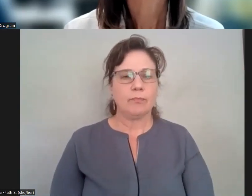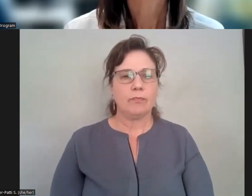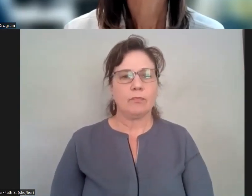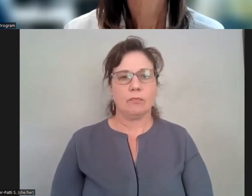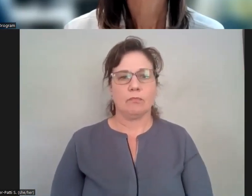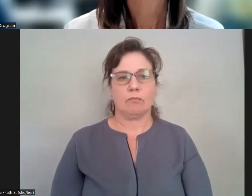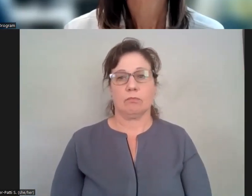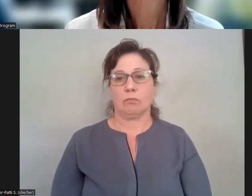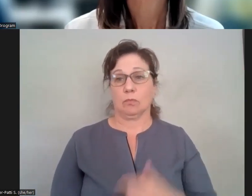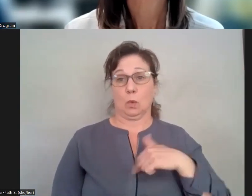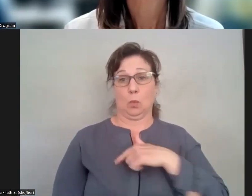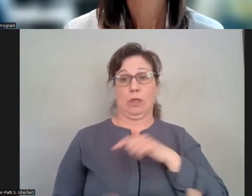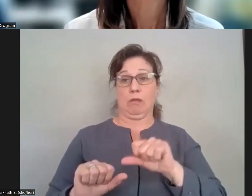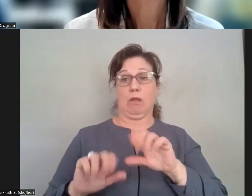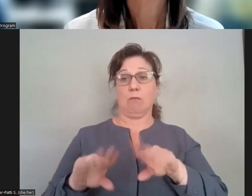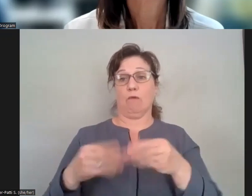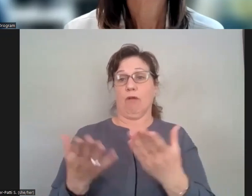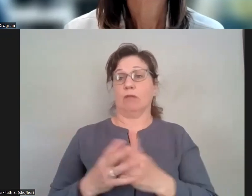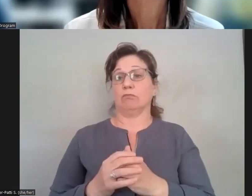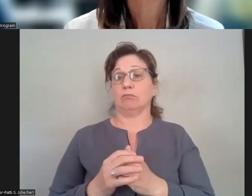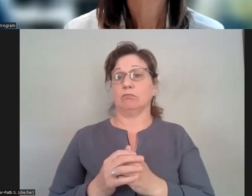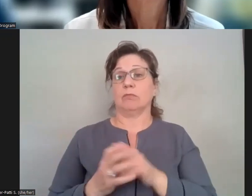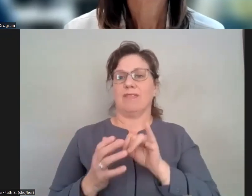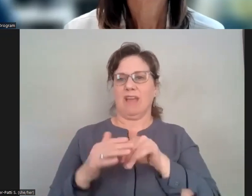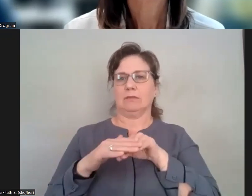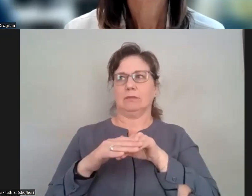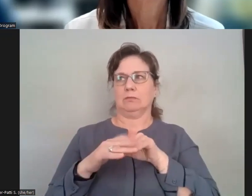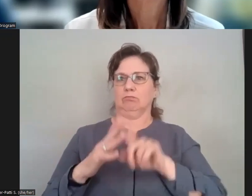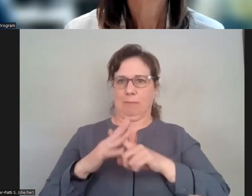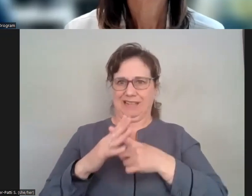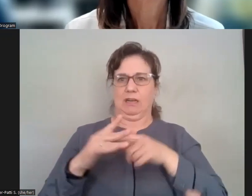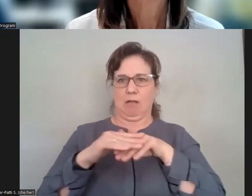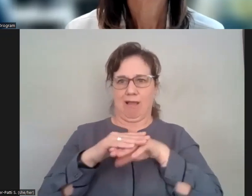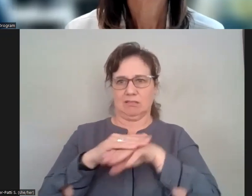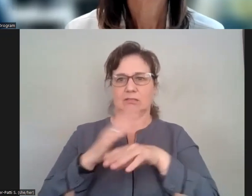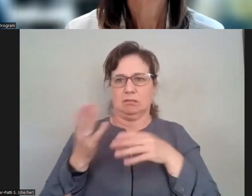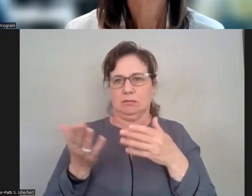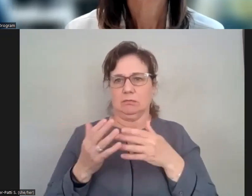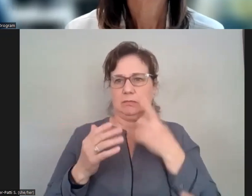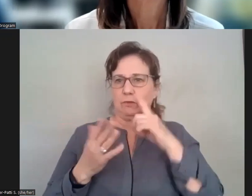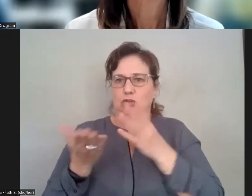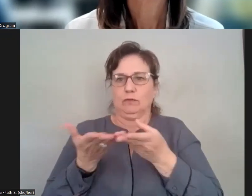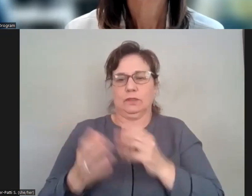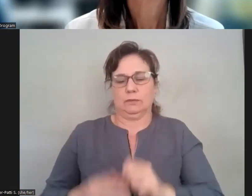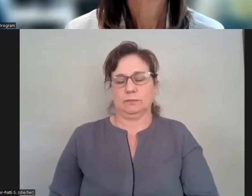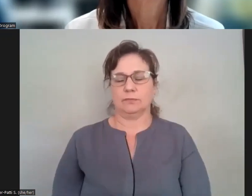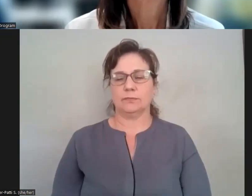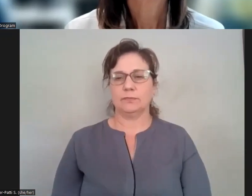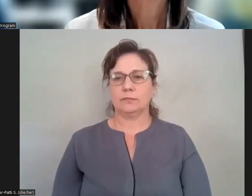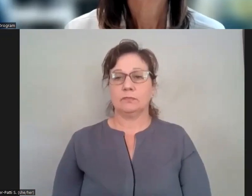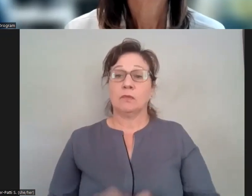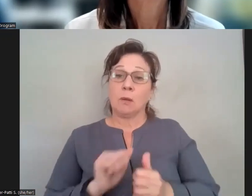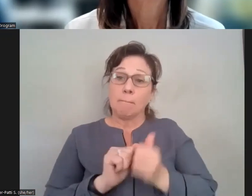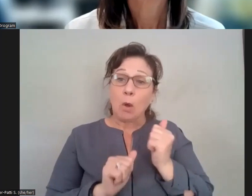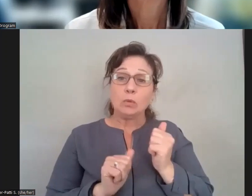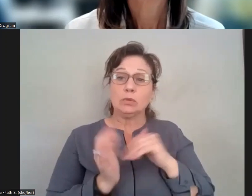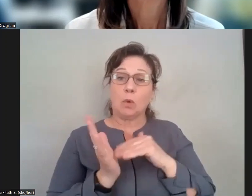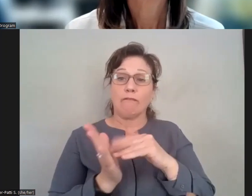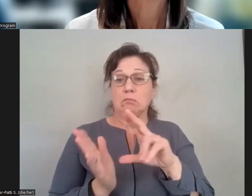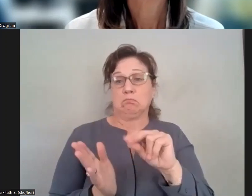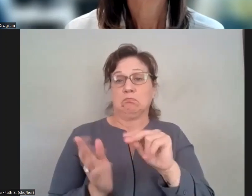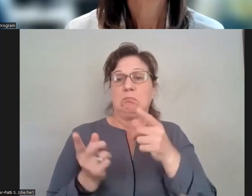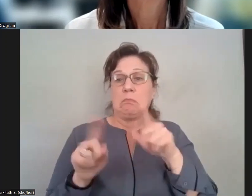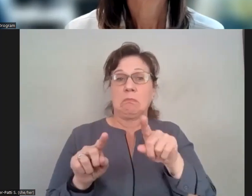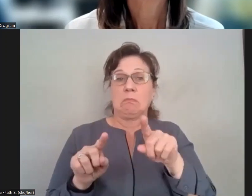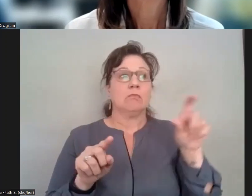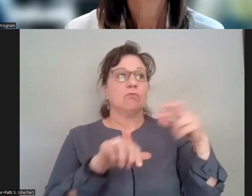can provide that service as an access point to the service. But most of our patients do come from